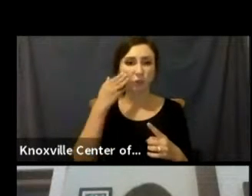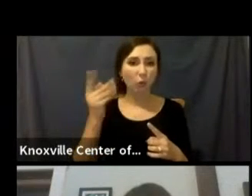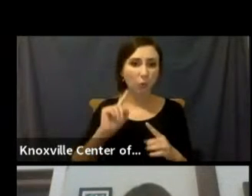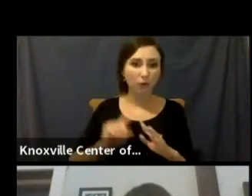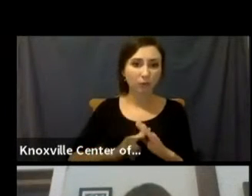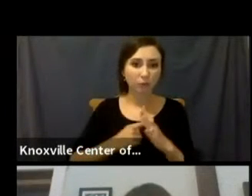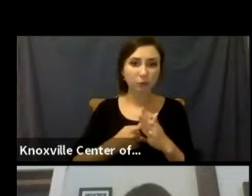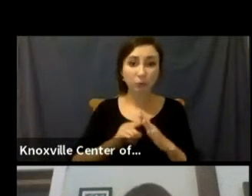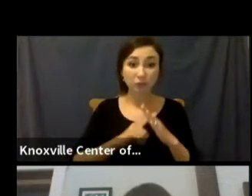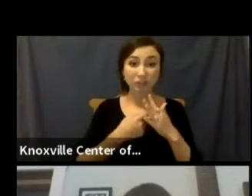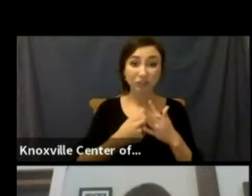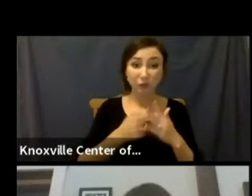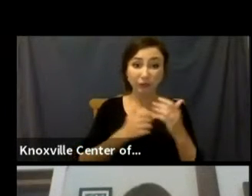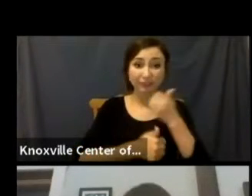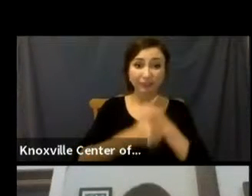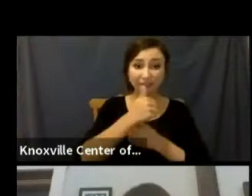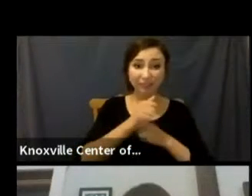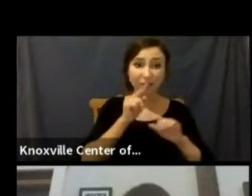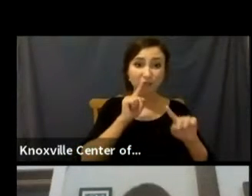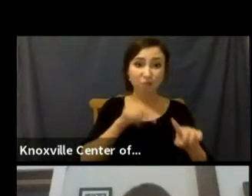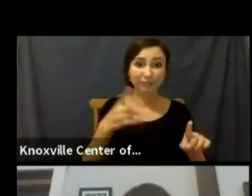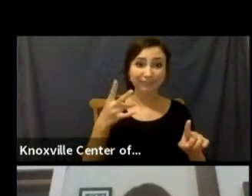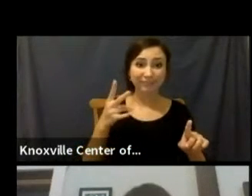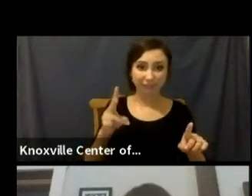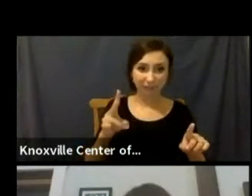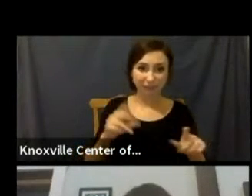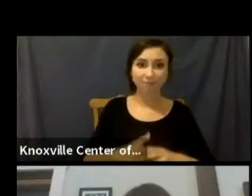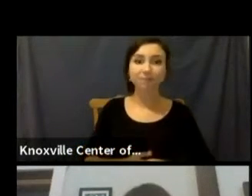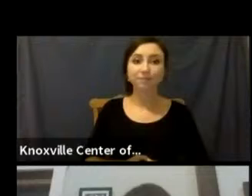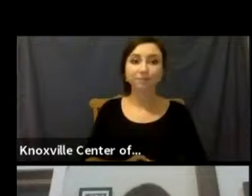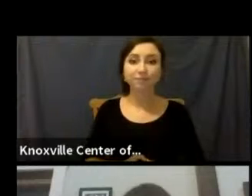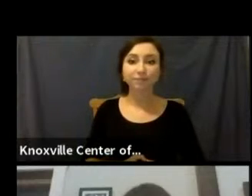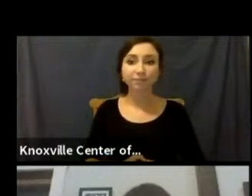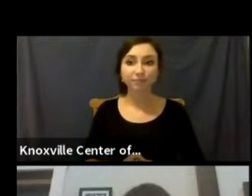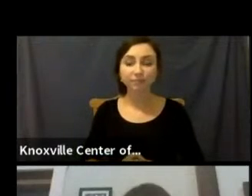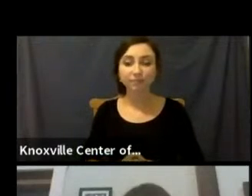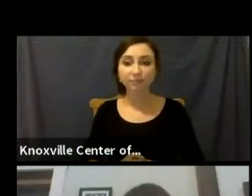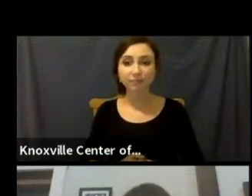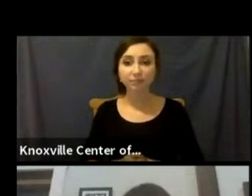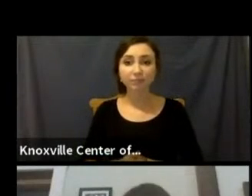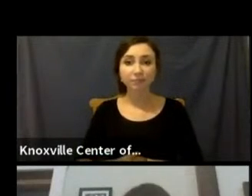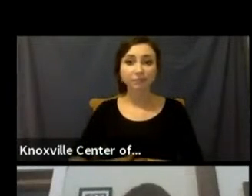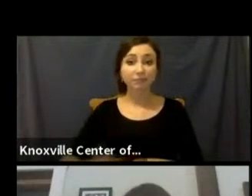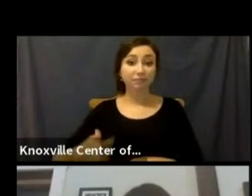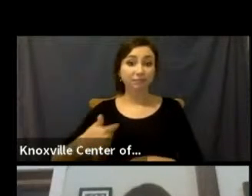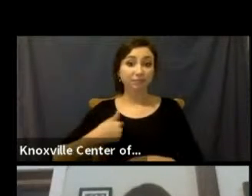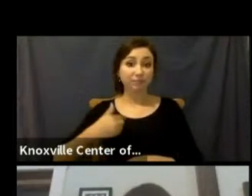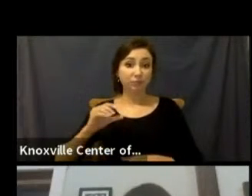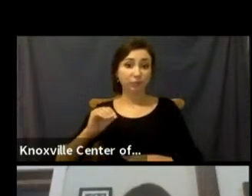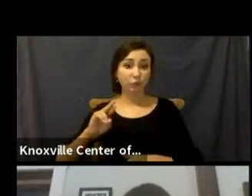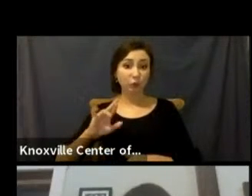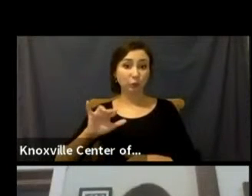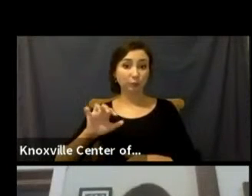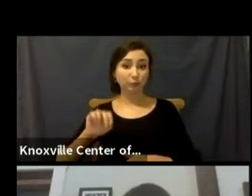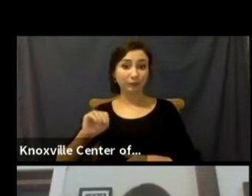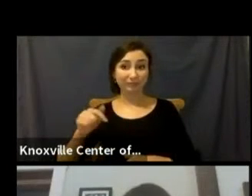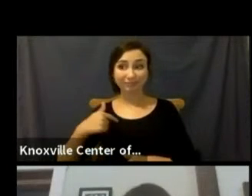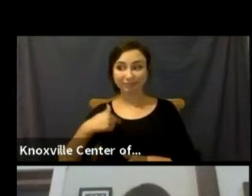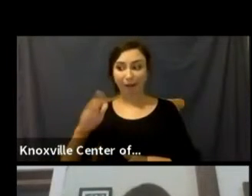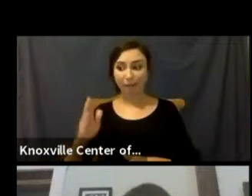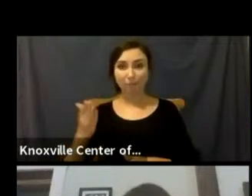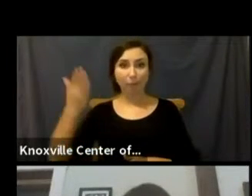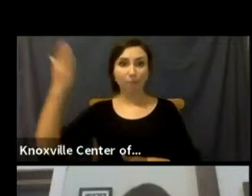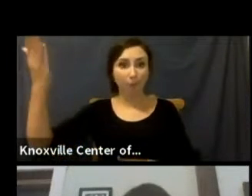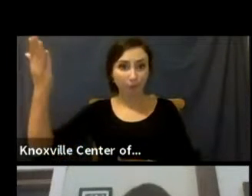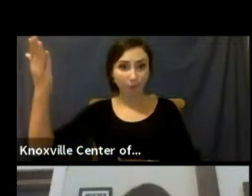from Executive Order 17. And as the proposer, I am very willing to